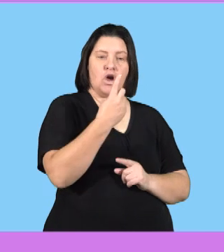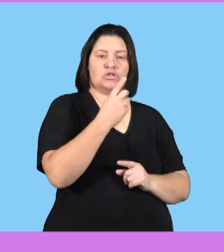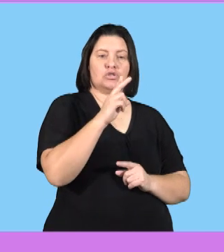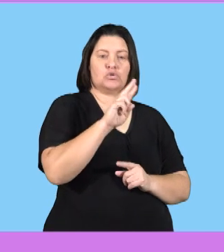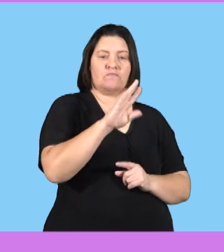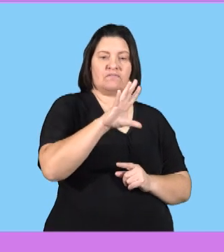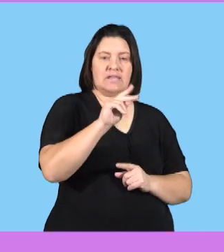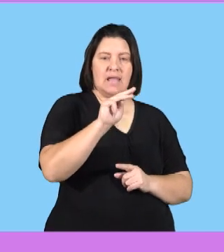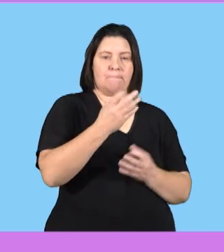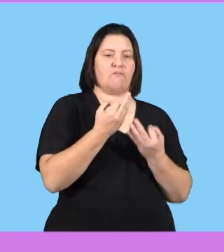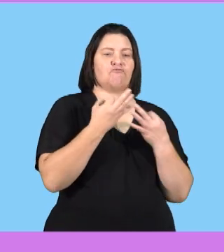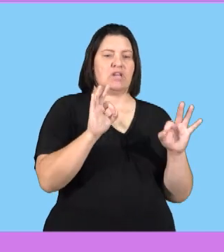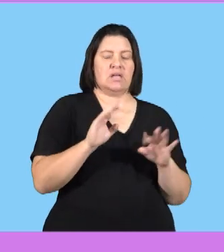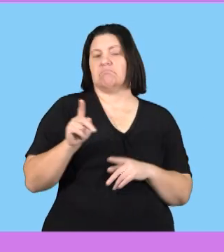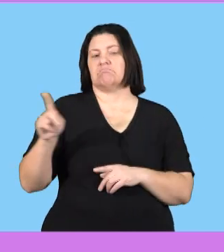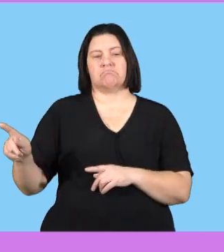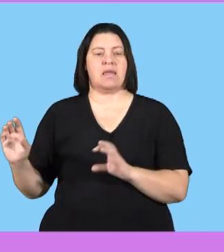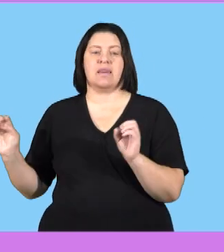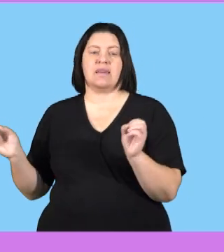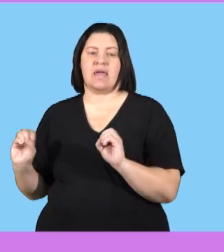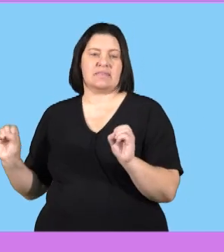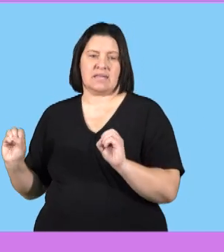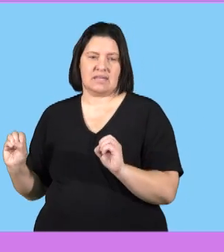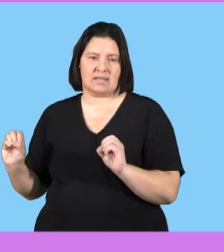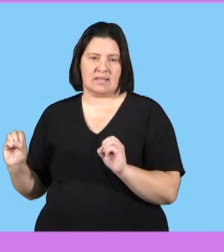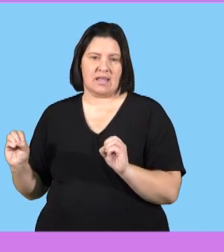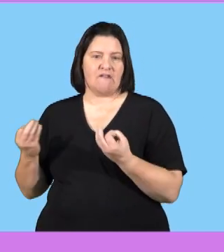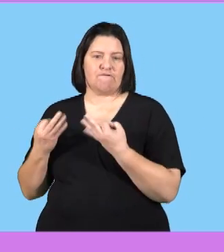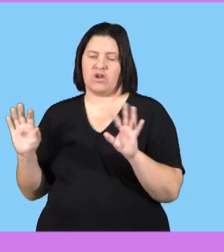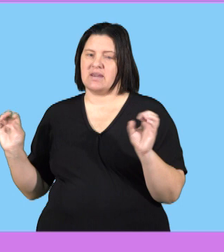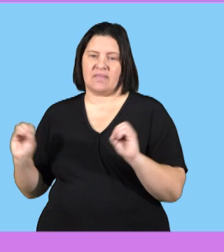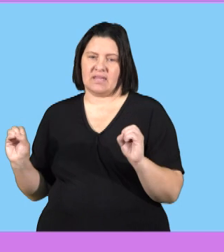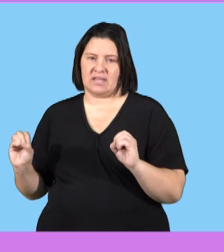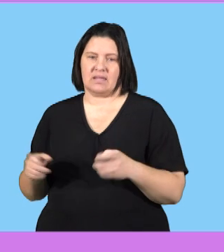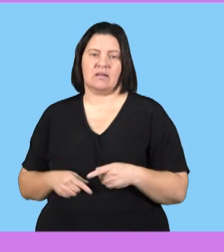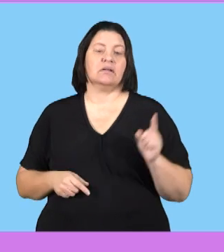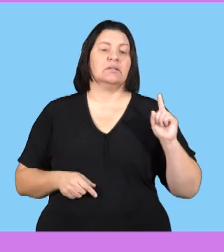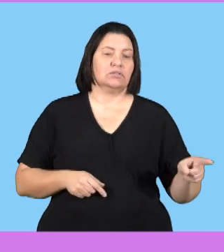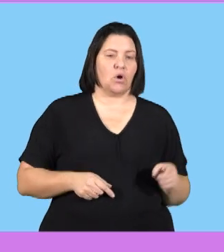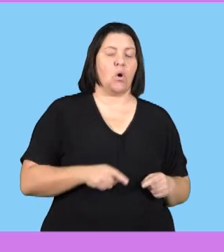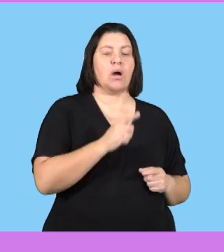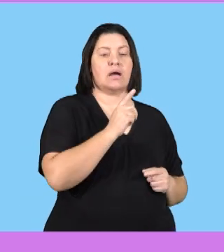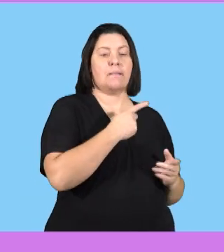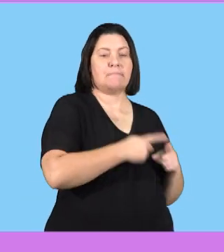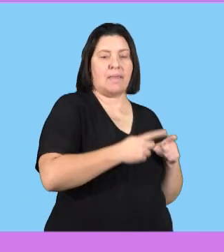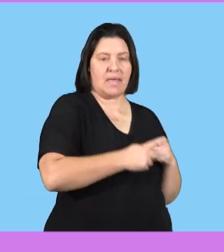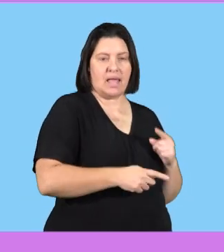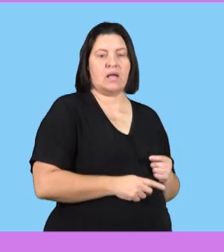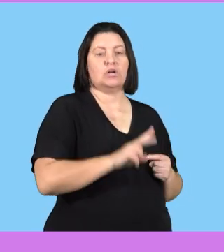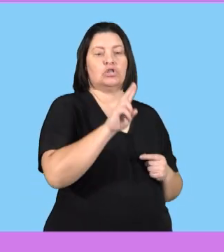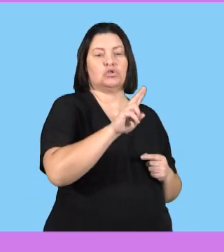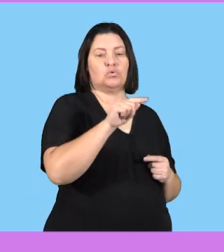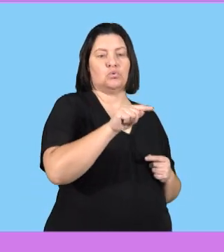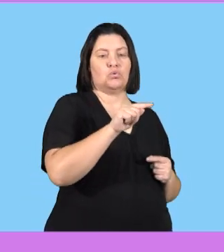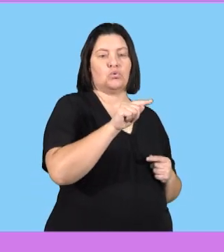first 150 kilometers is free. With Seasway Car Rental, you don't get any free kilometers. Then the tariff per kilometer